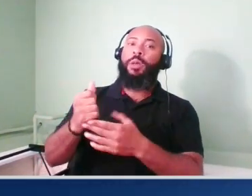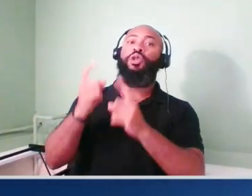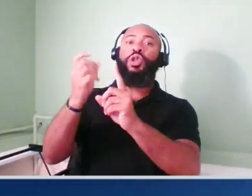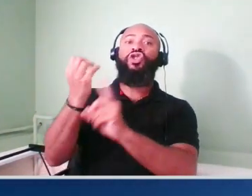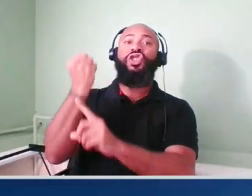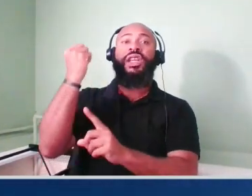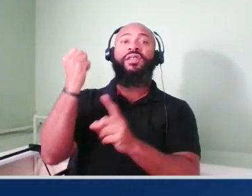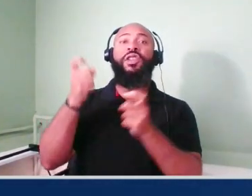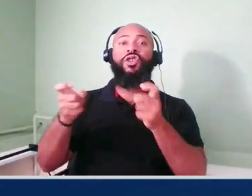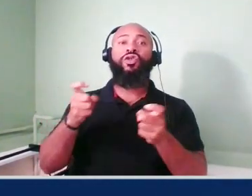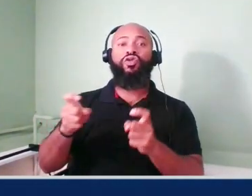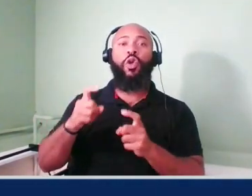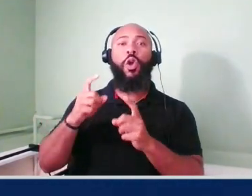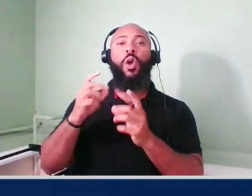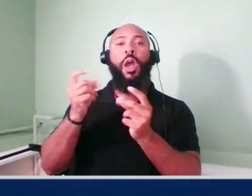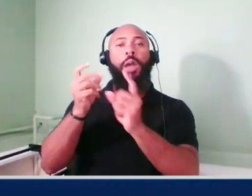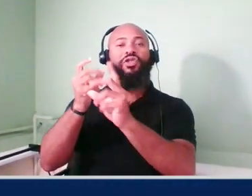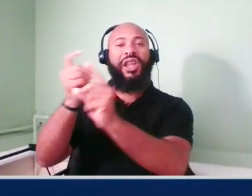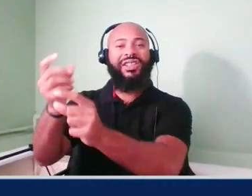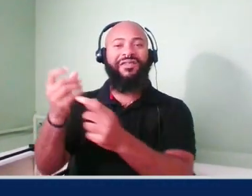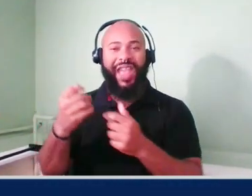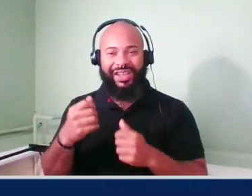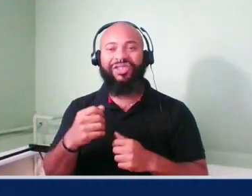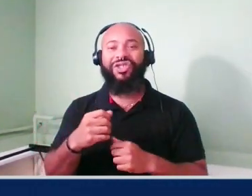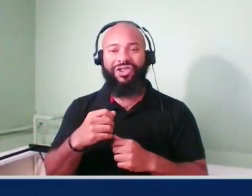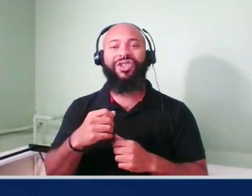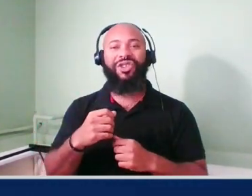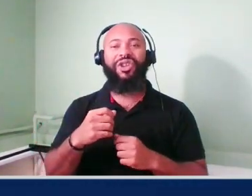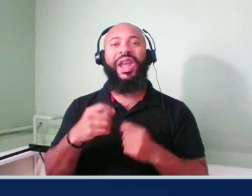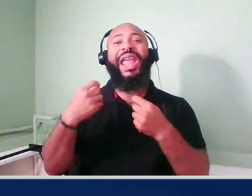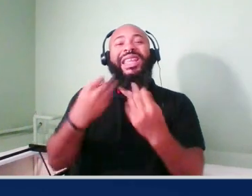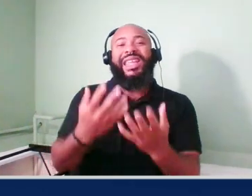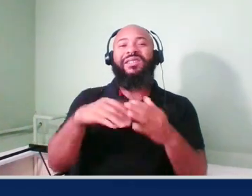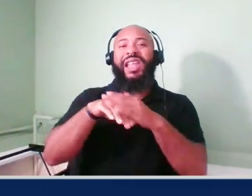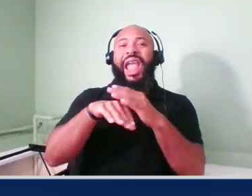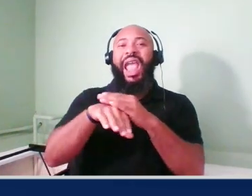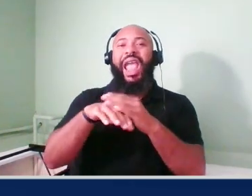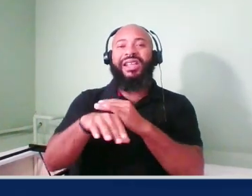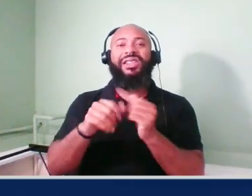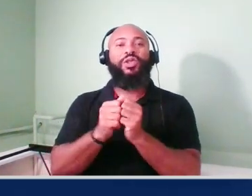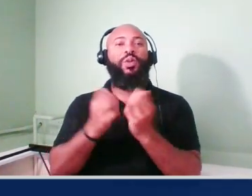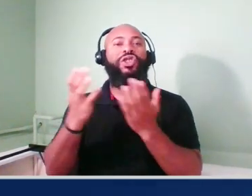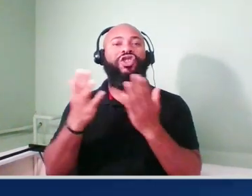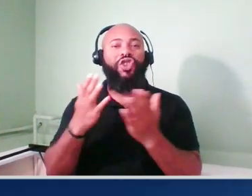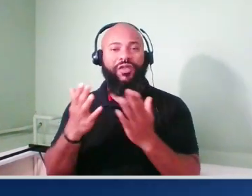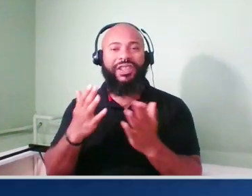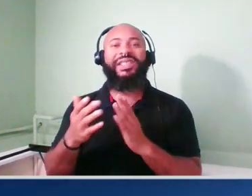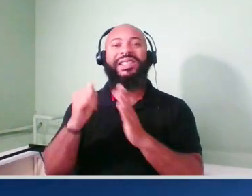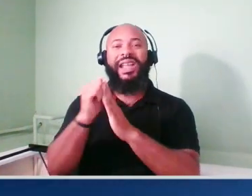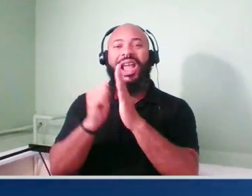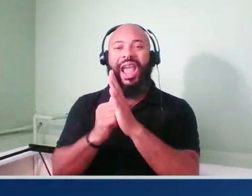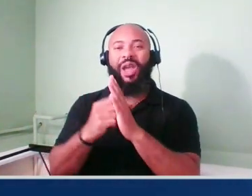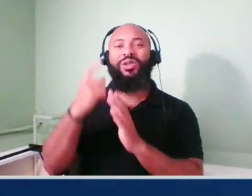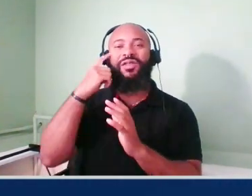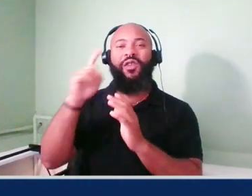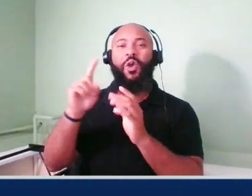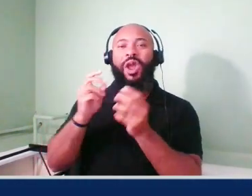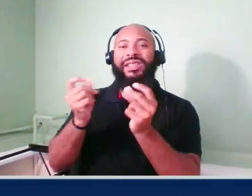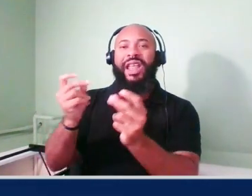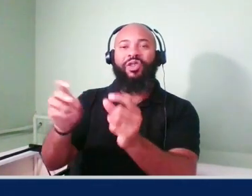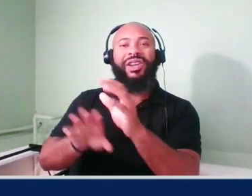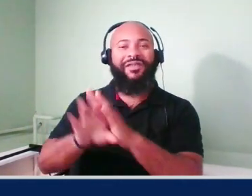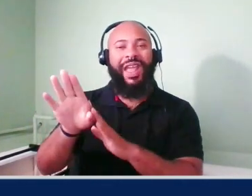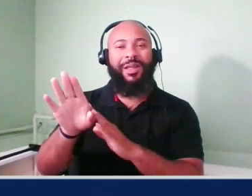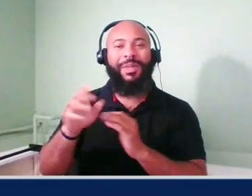turn, helps them get access to AWS services in those accounts faster for accelerated development. Yeah, you never want your security getting in the